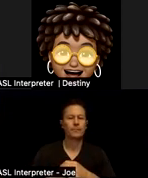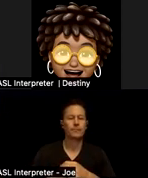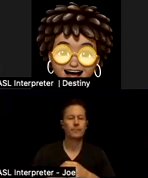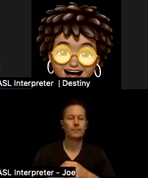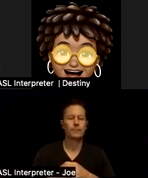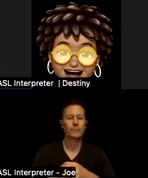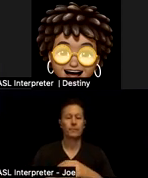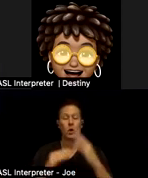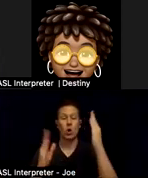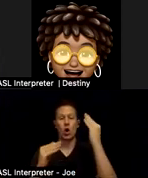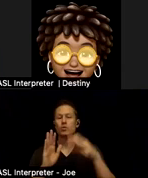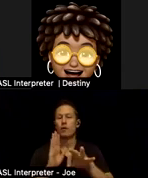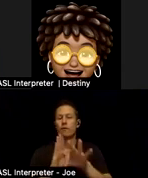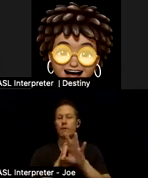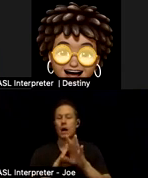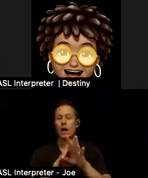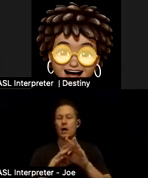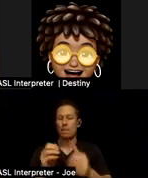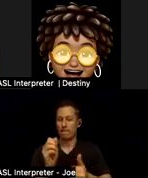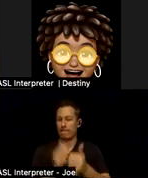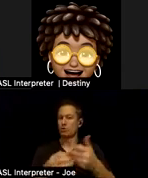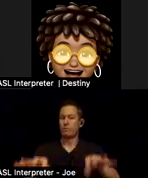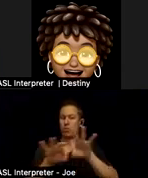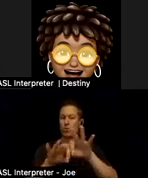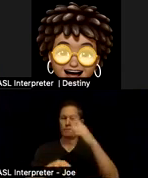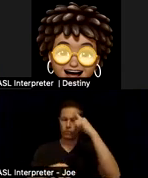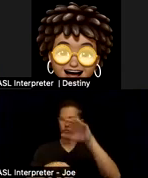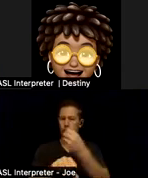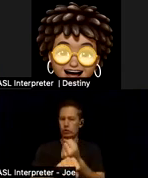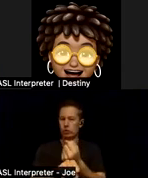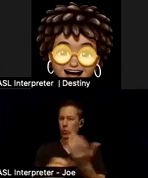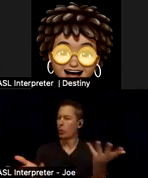guys find the one that is the most important that we secure.